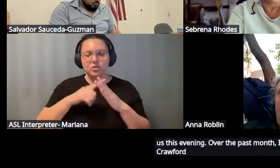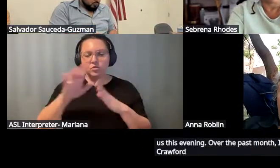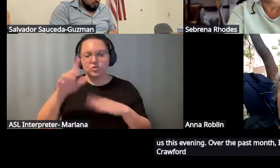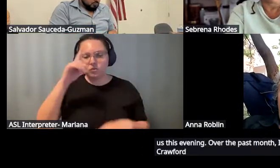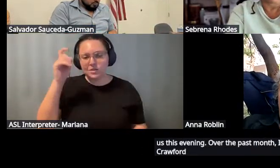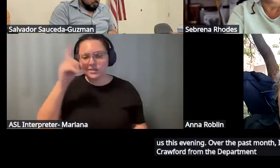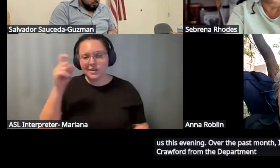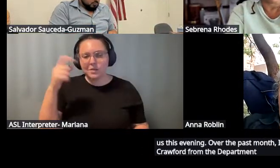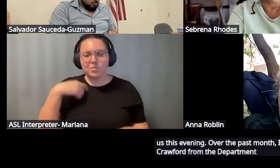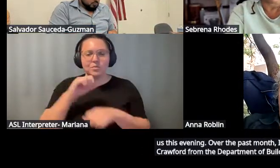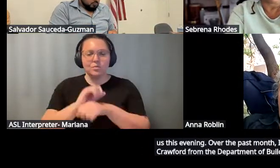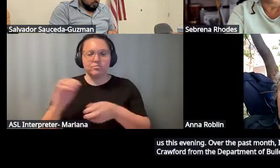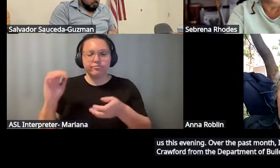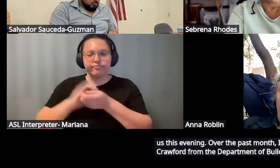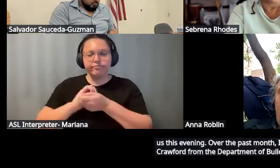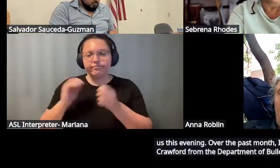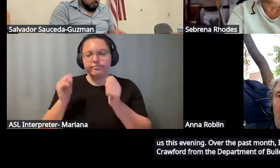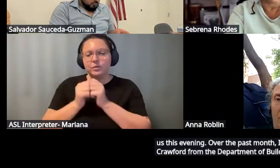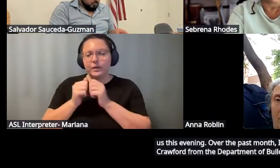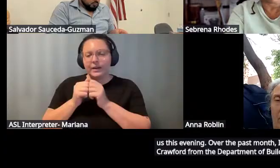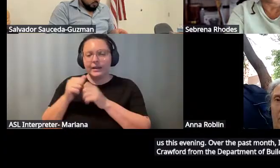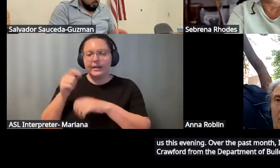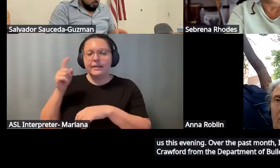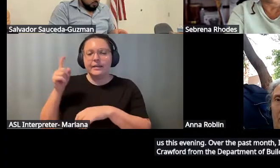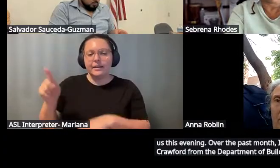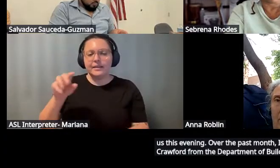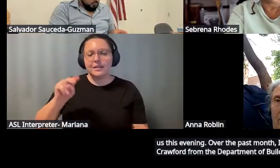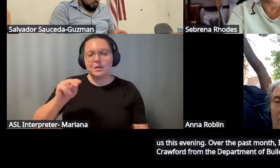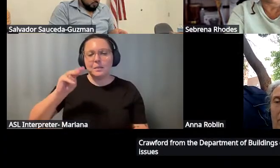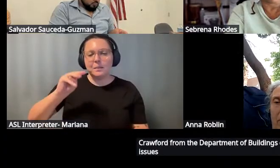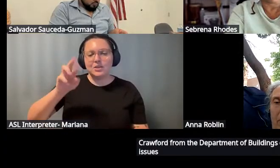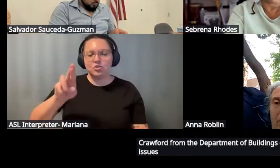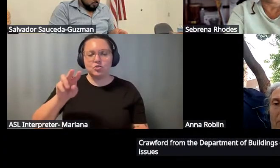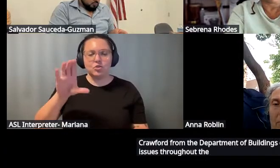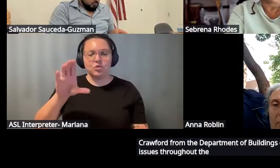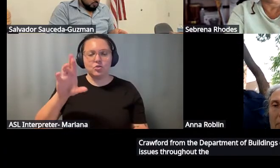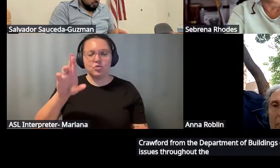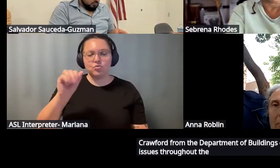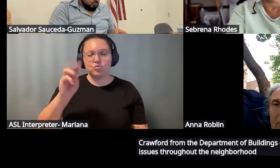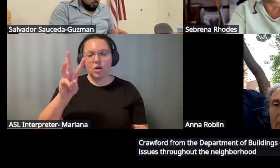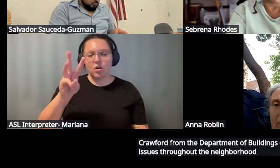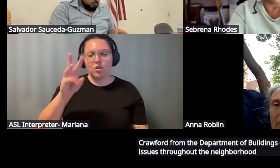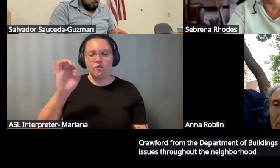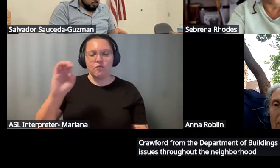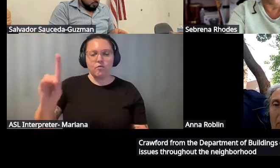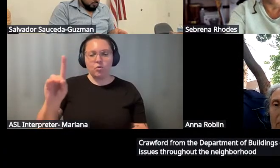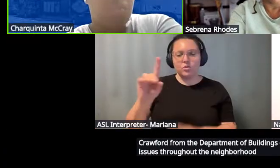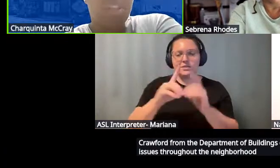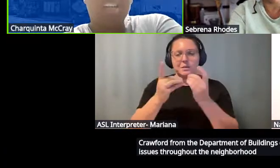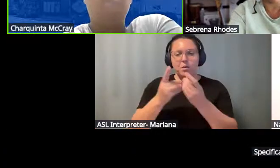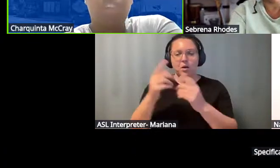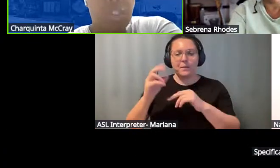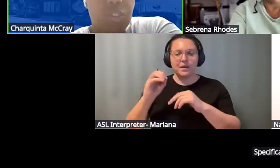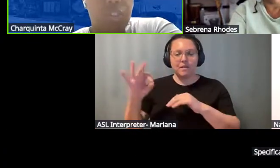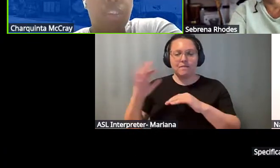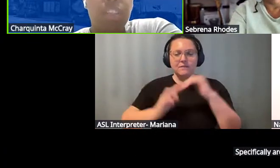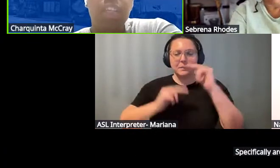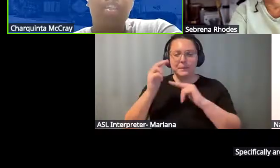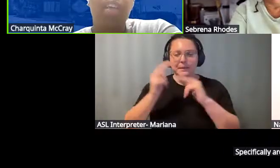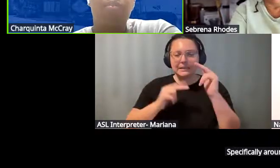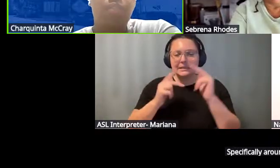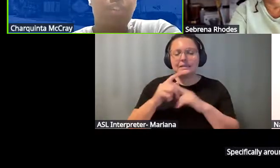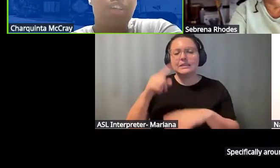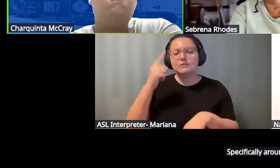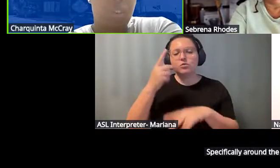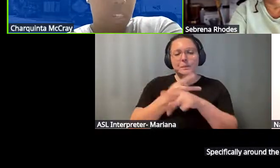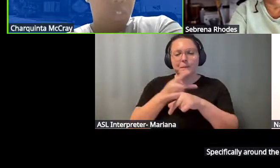Buildings on a number of property maintenance issues throughout the neighborhood. specifically around the 1500 block of Levis